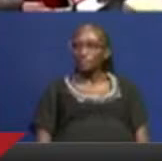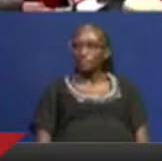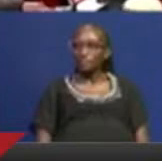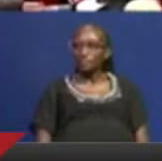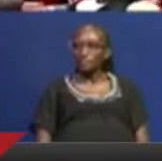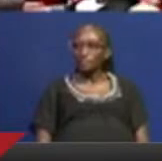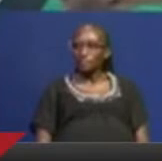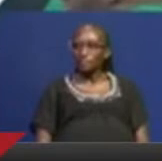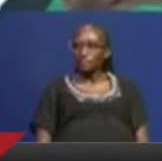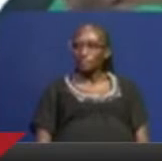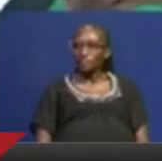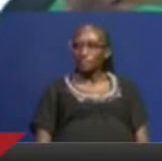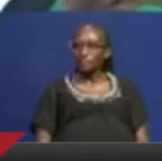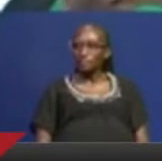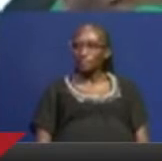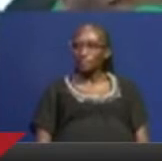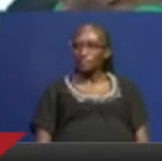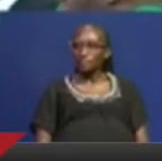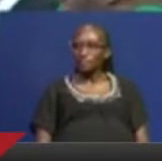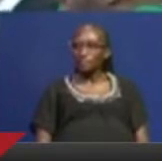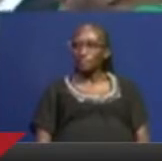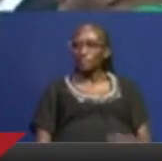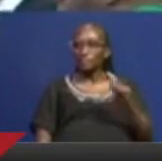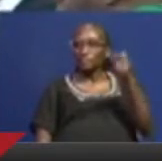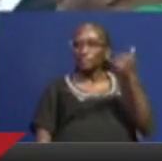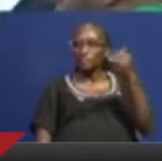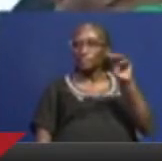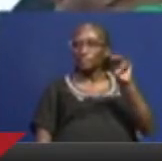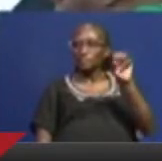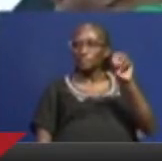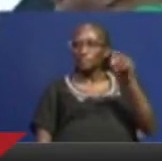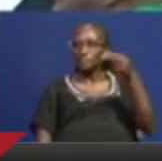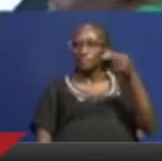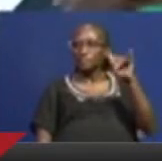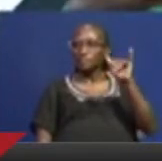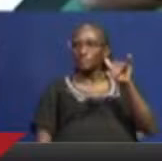I will move to Marakwet West. Timothy Kipchumba Toroitich.